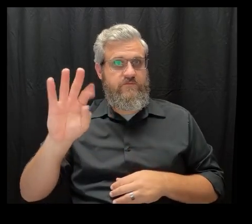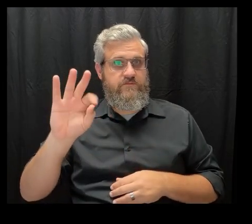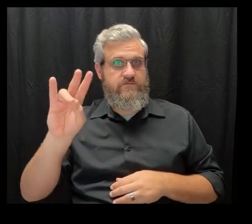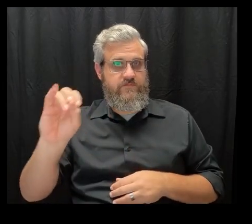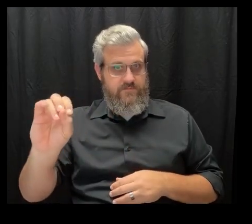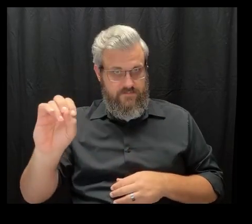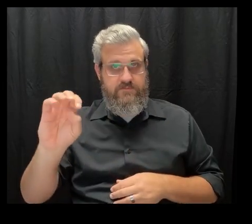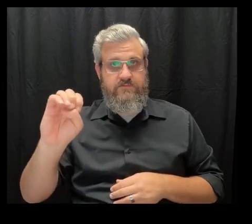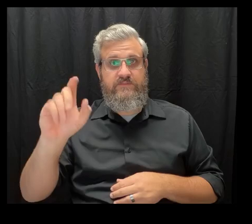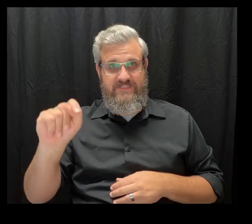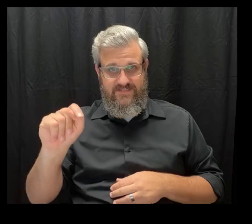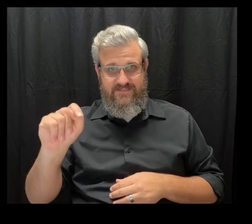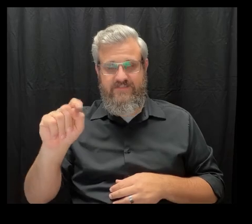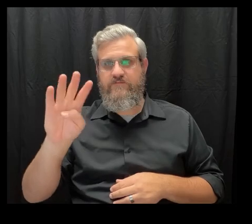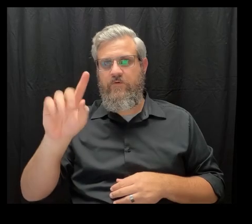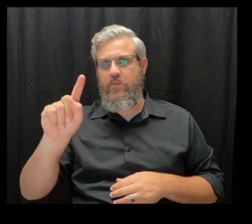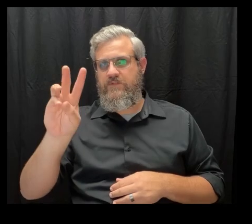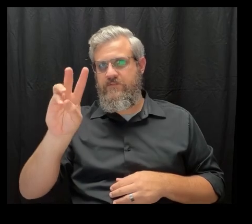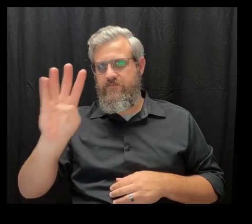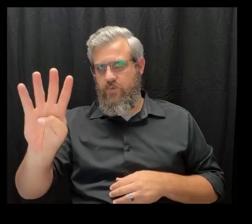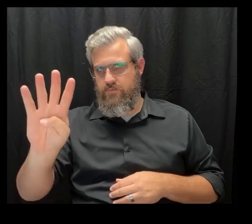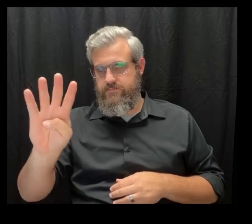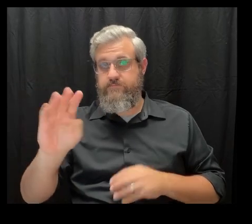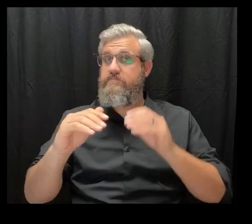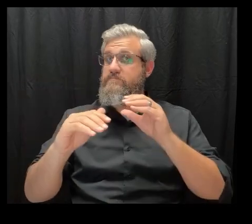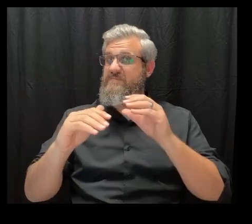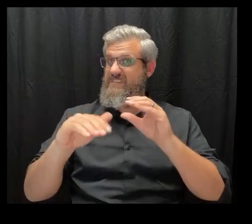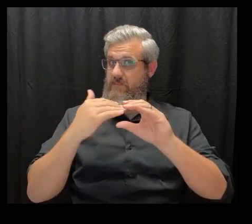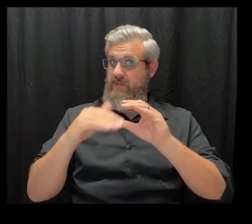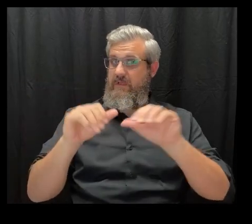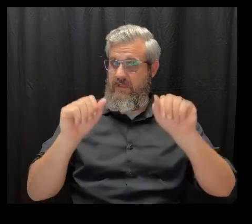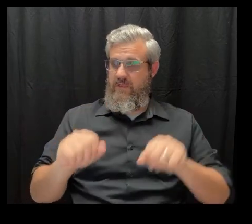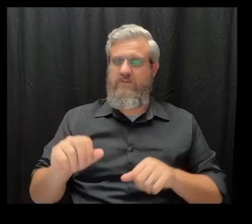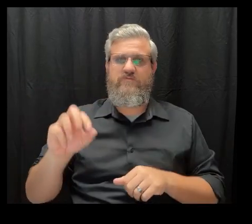502-564-4970, extension 4164, or by email at